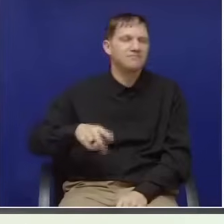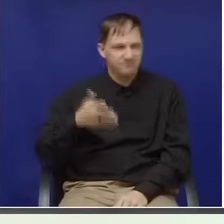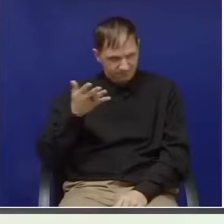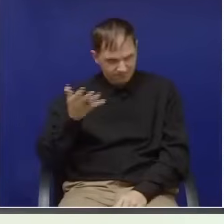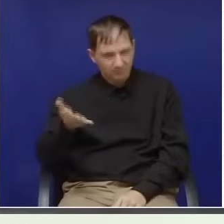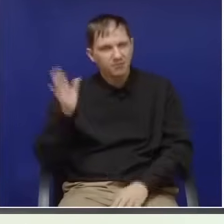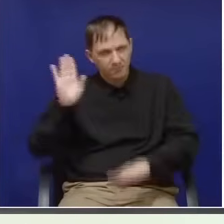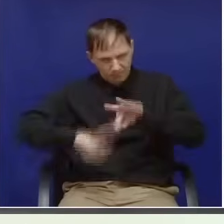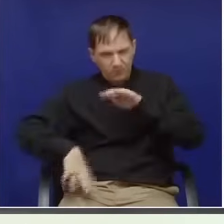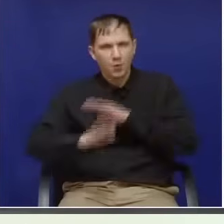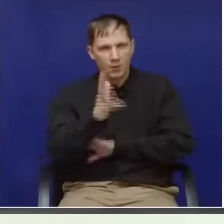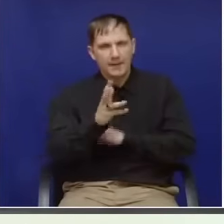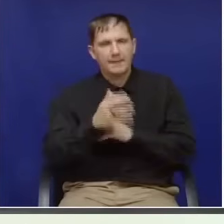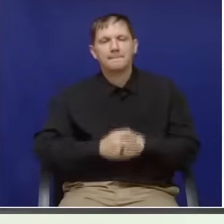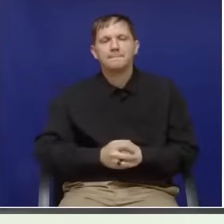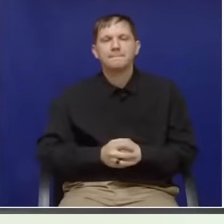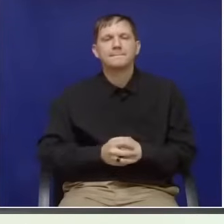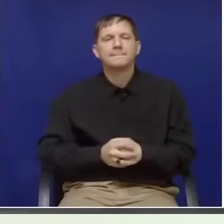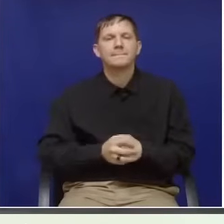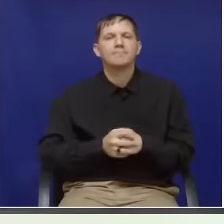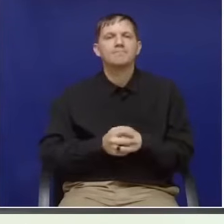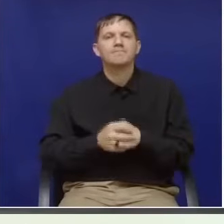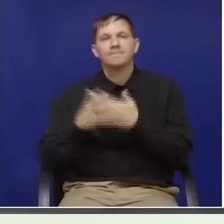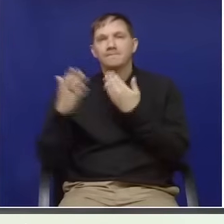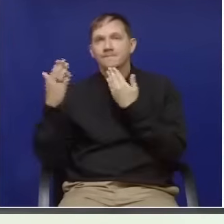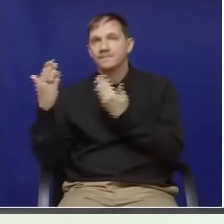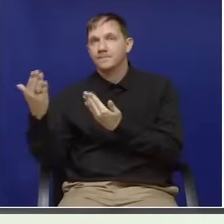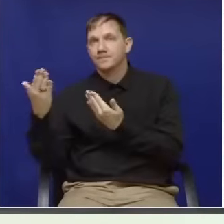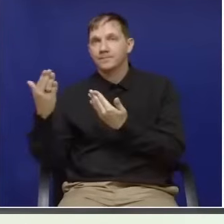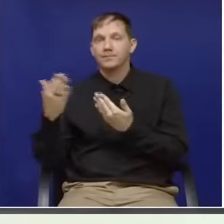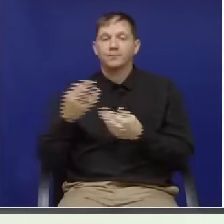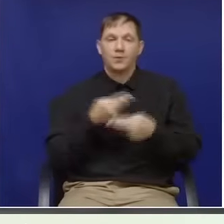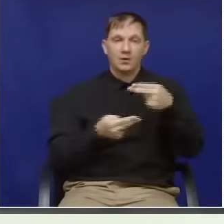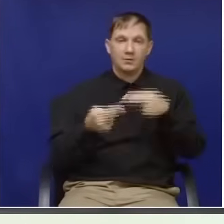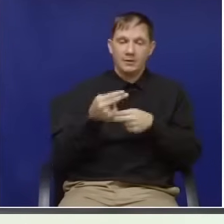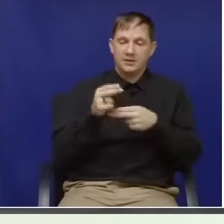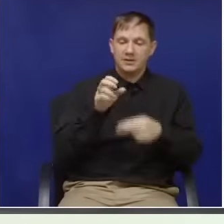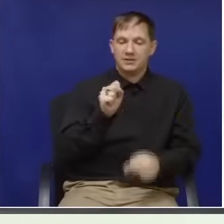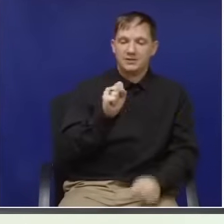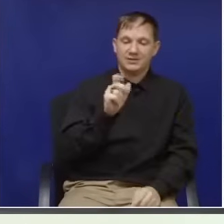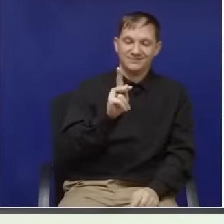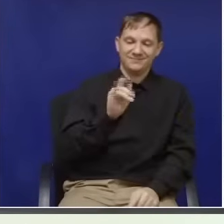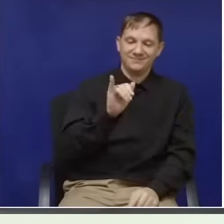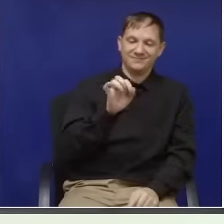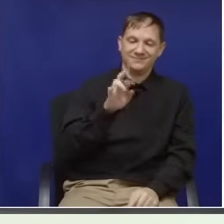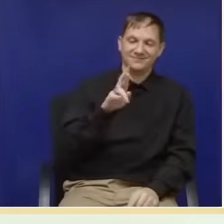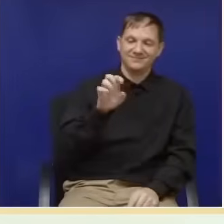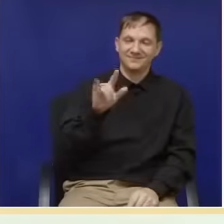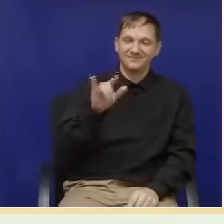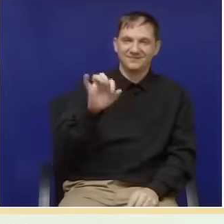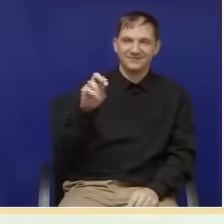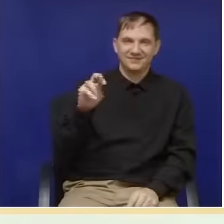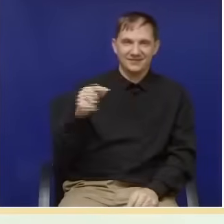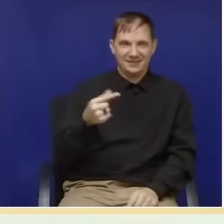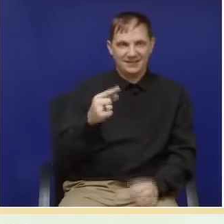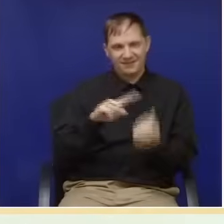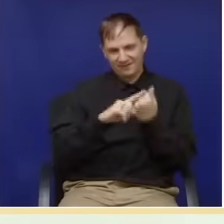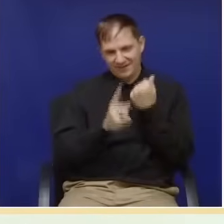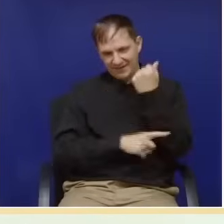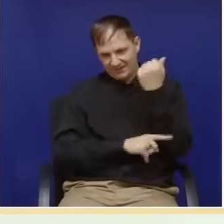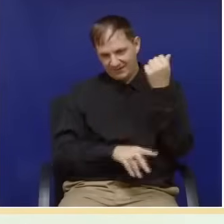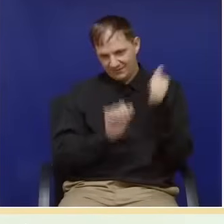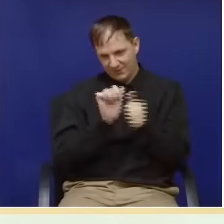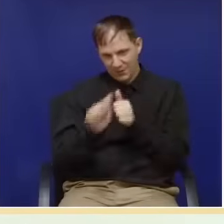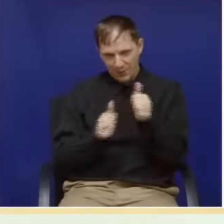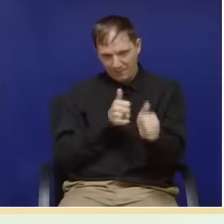you, Chairperson. Thank you. Honorable Schikkerling, we return to you for a final follow-up. Thank you very much, House